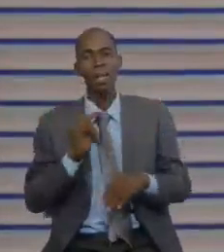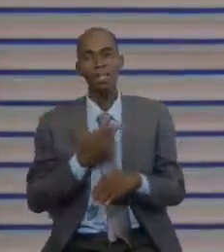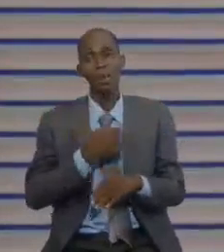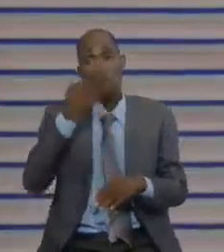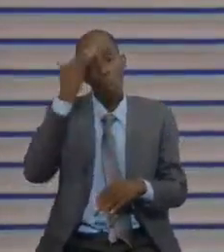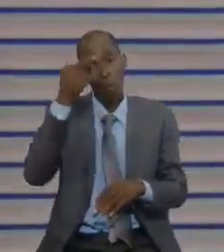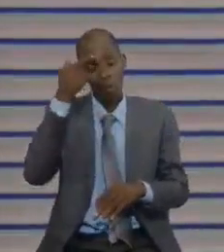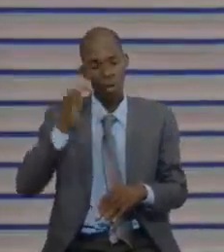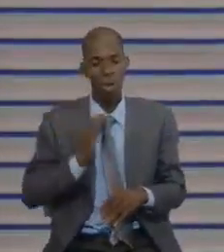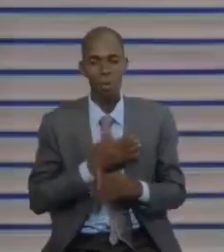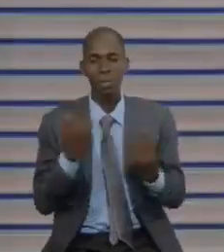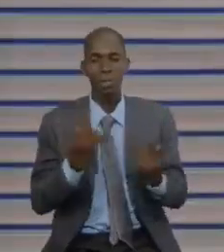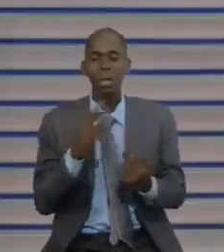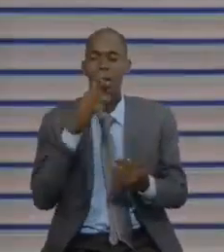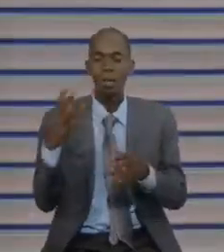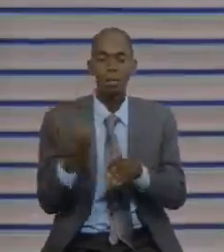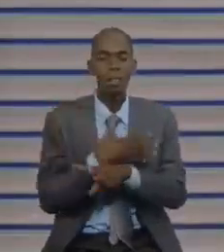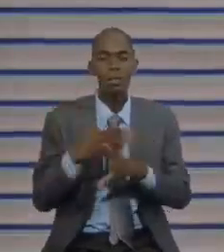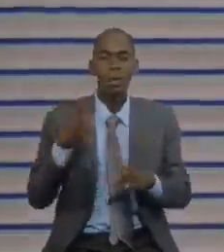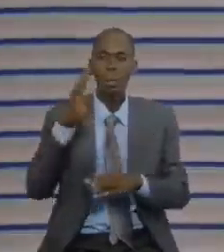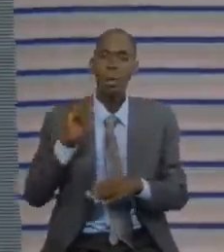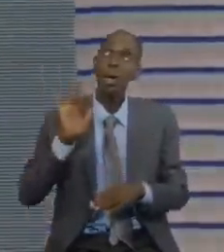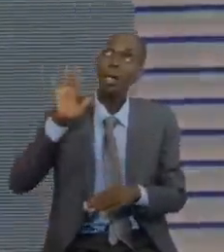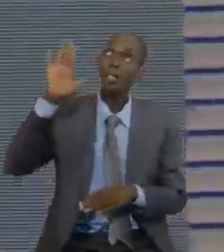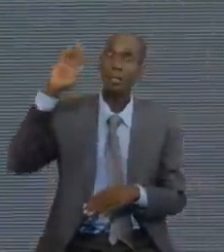taken away by grace.